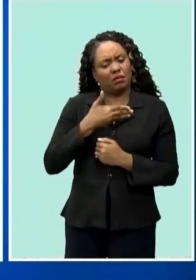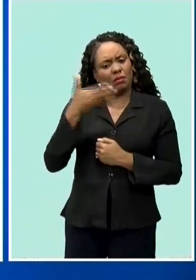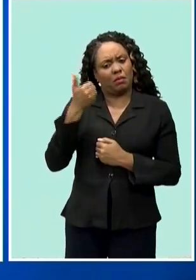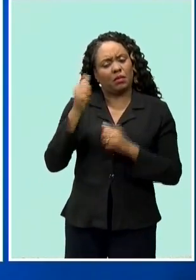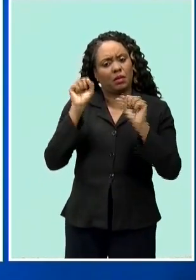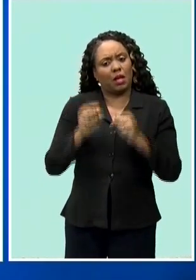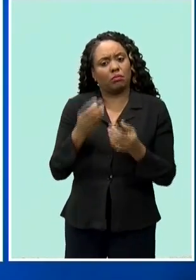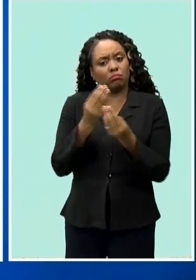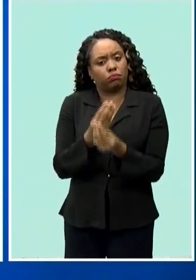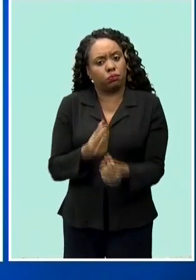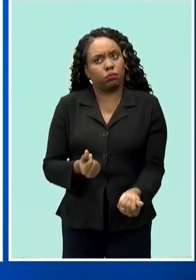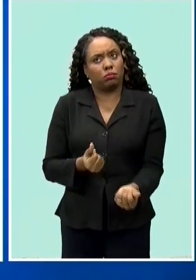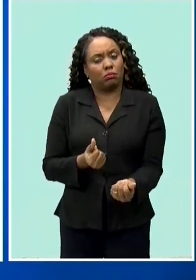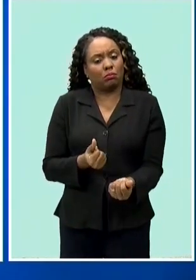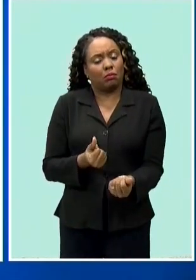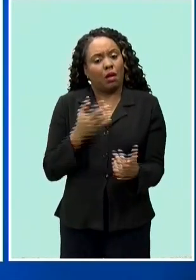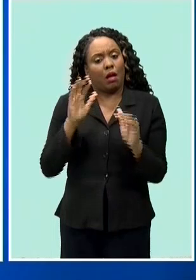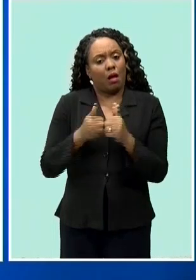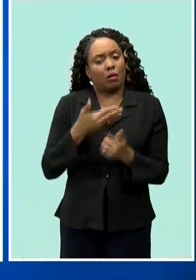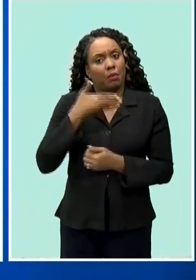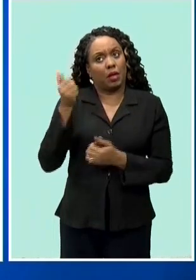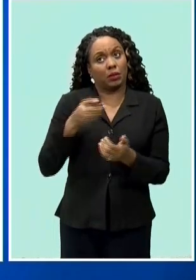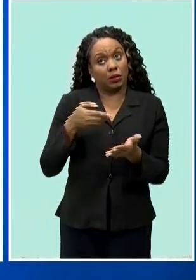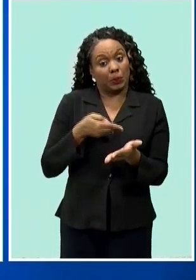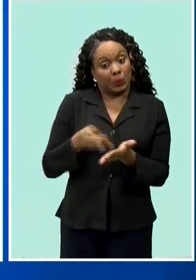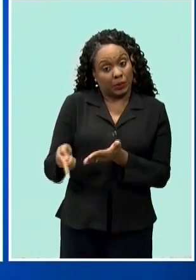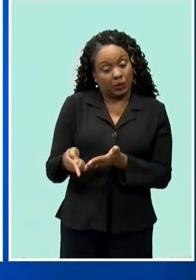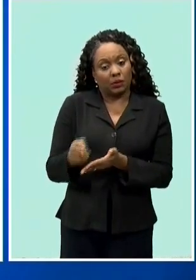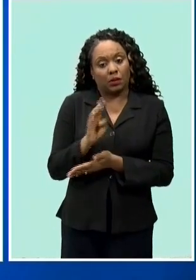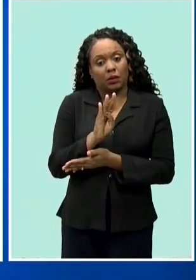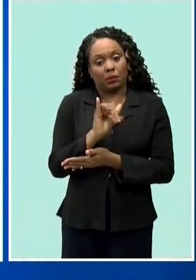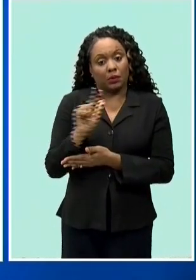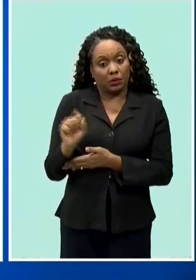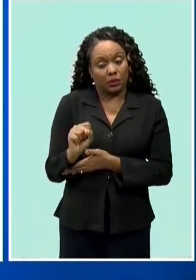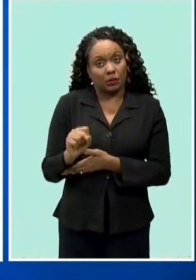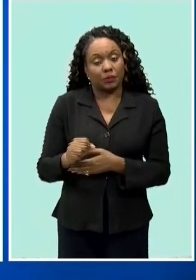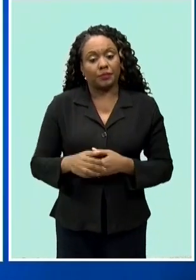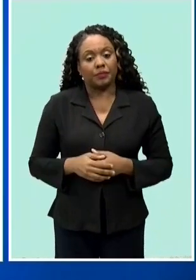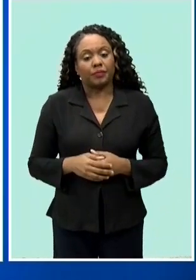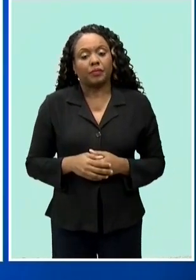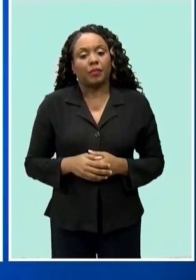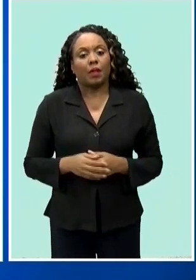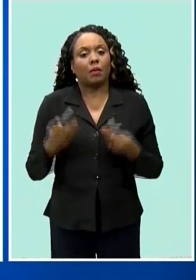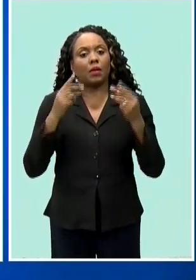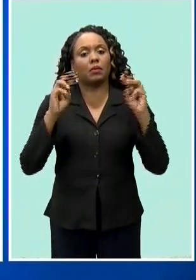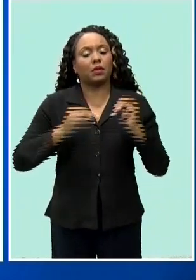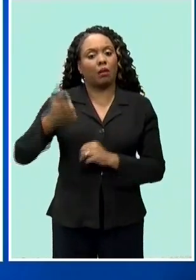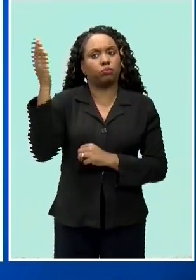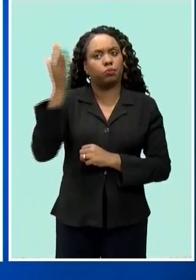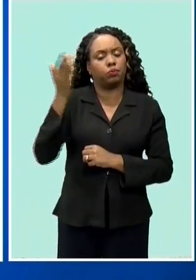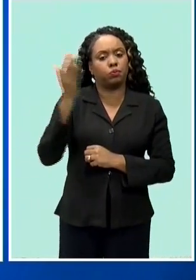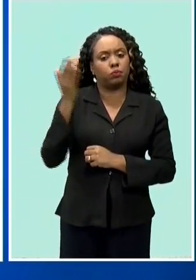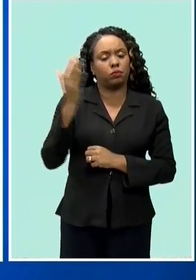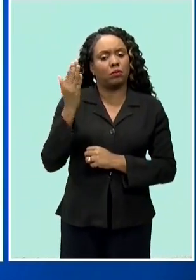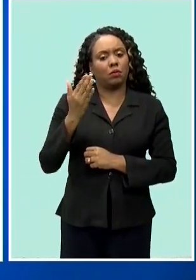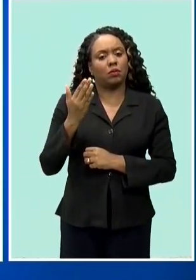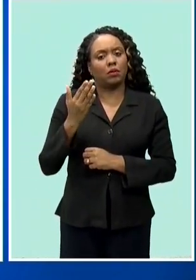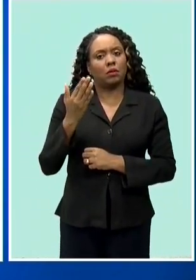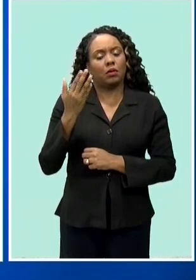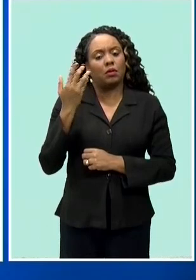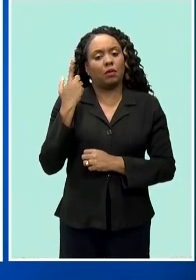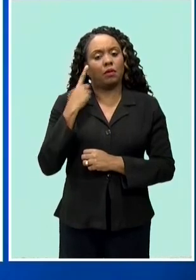settle those arrears which we've inherited. Prime Minister Mottley was delivering the featured address during